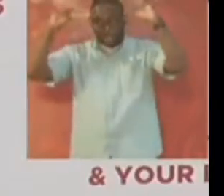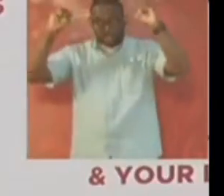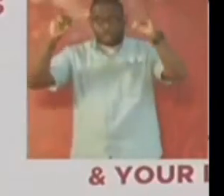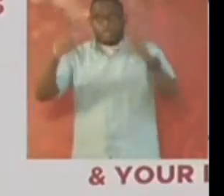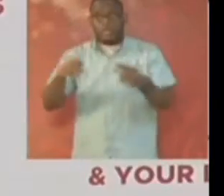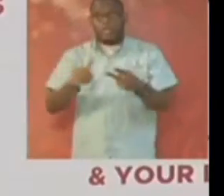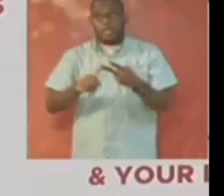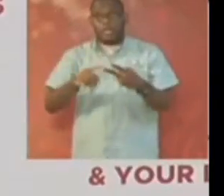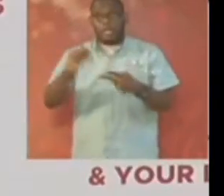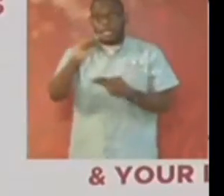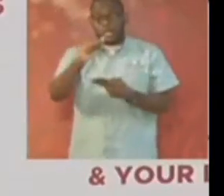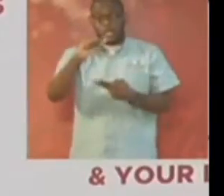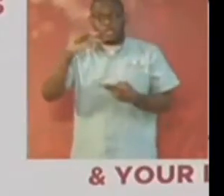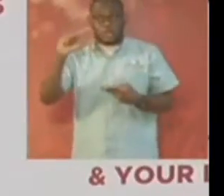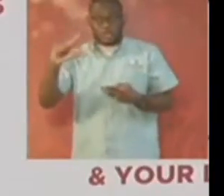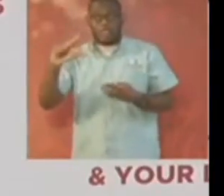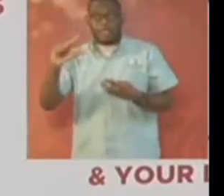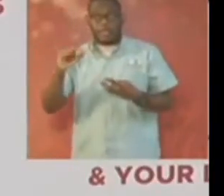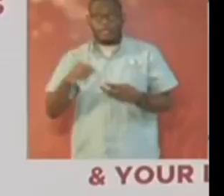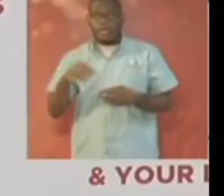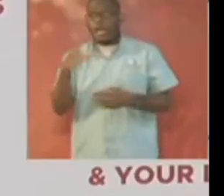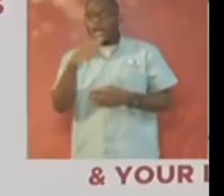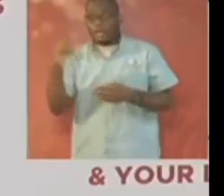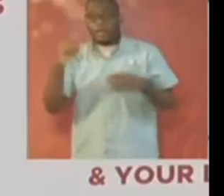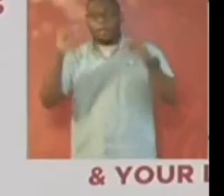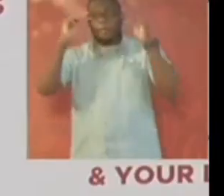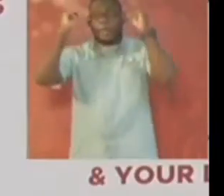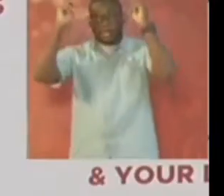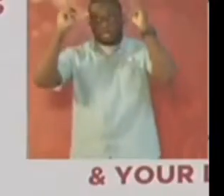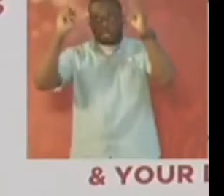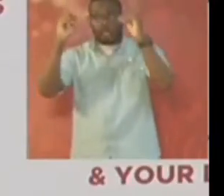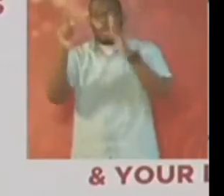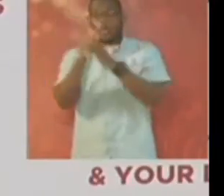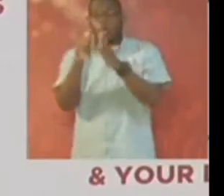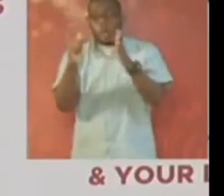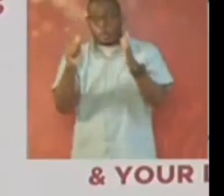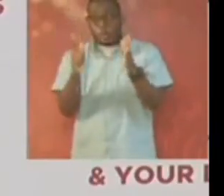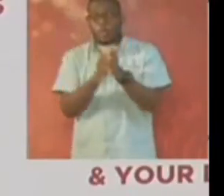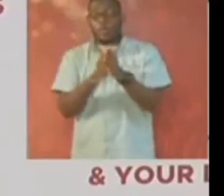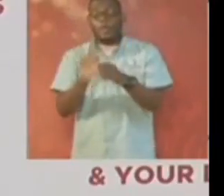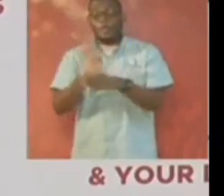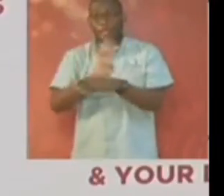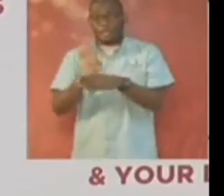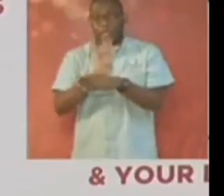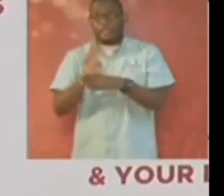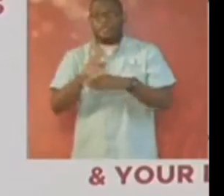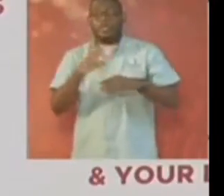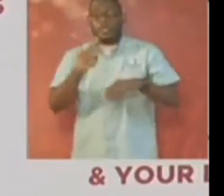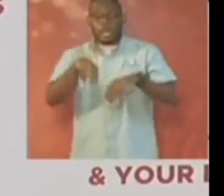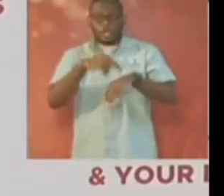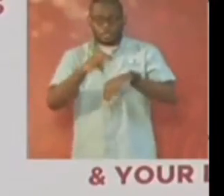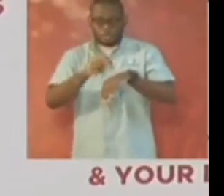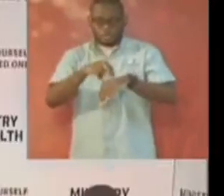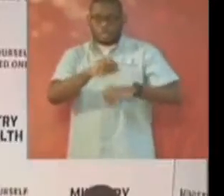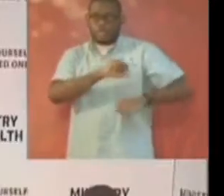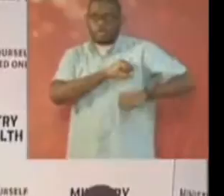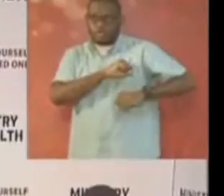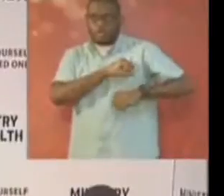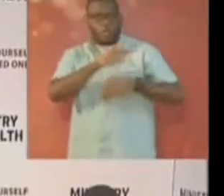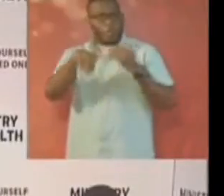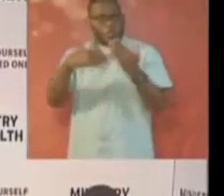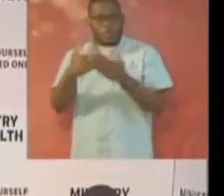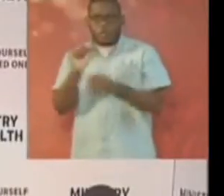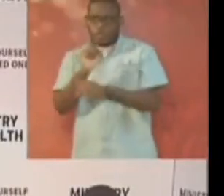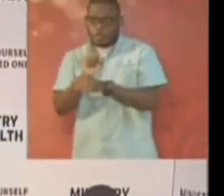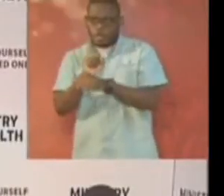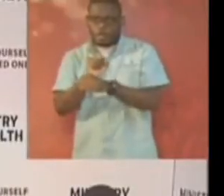Attorney General, the Ministry of Legal Affairs, the Ministry of National Security, and the Ministry of Health. Thank you. Okay, I